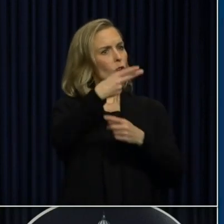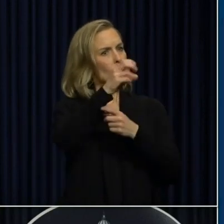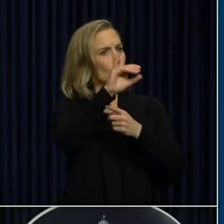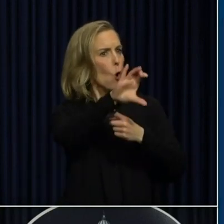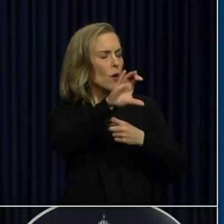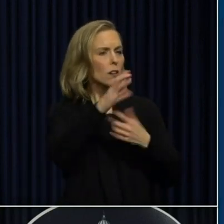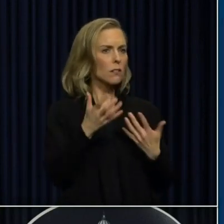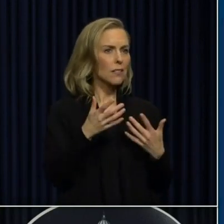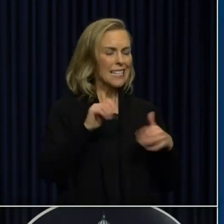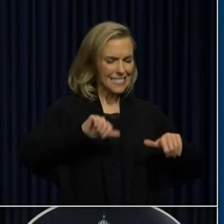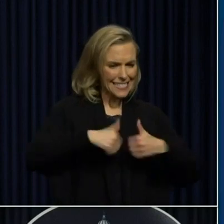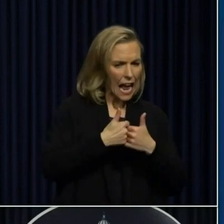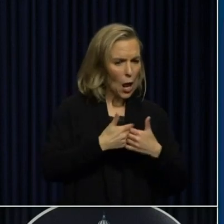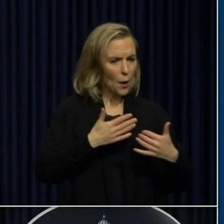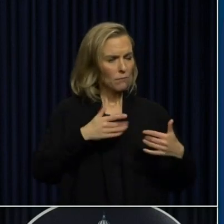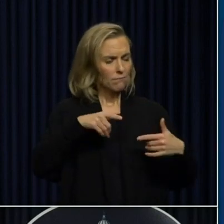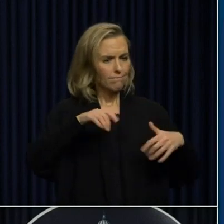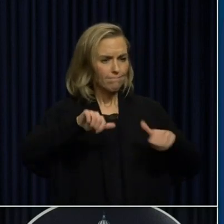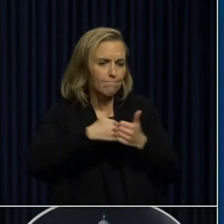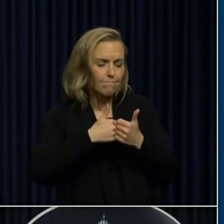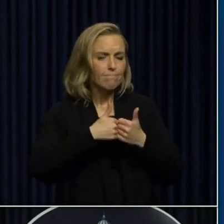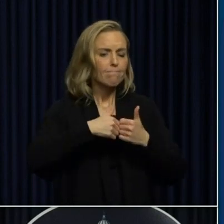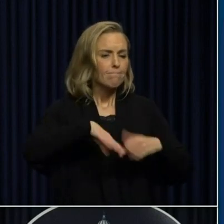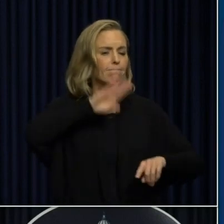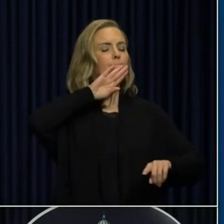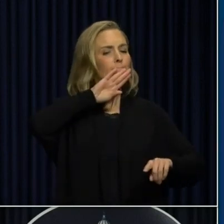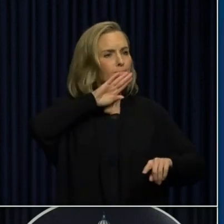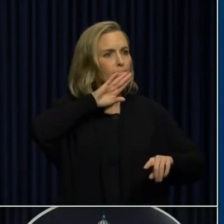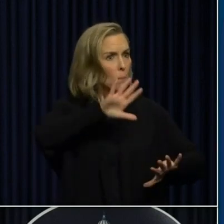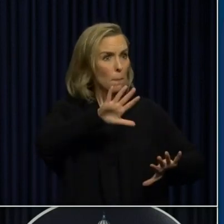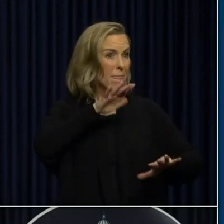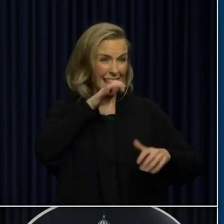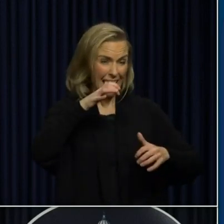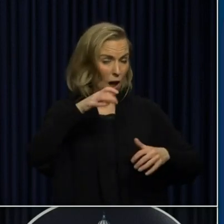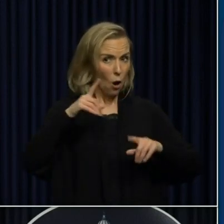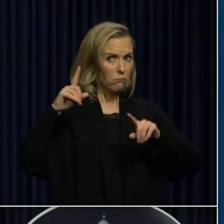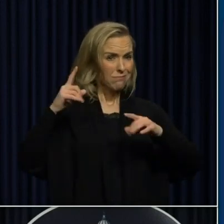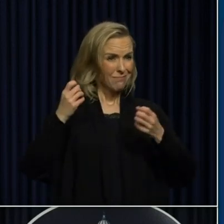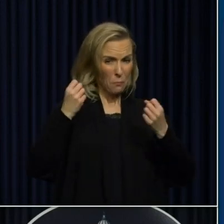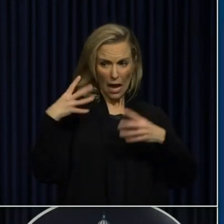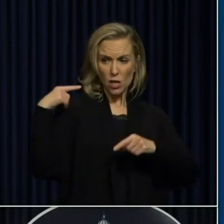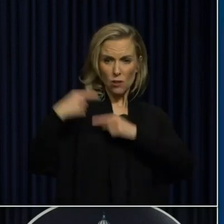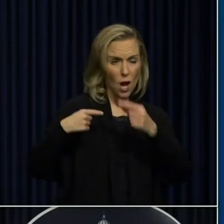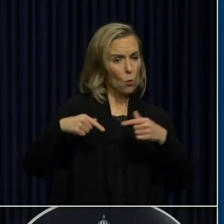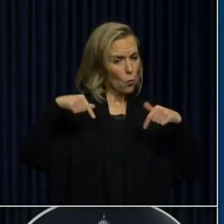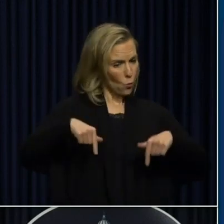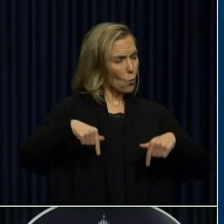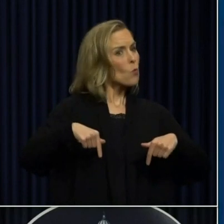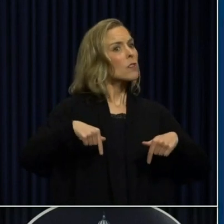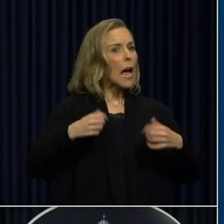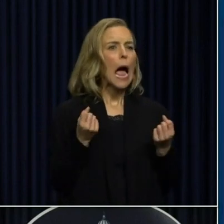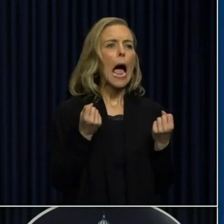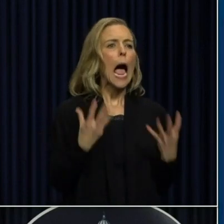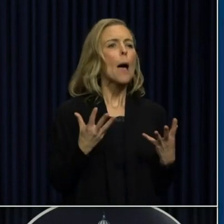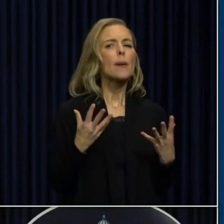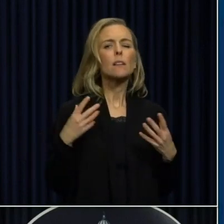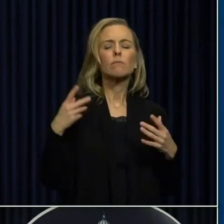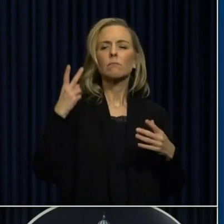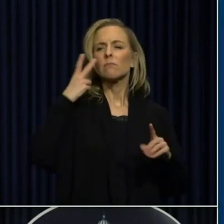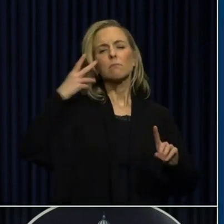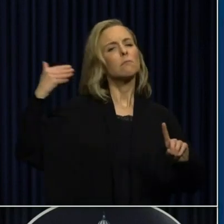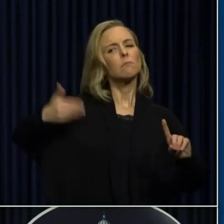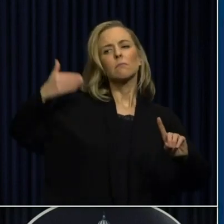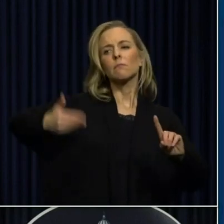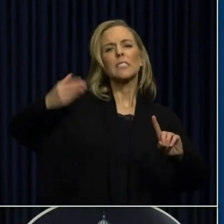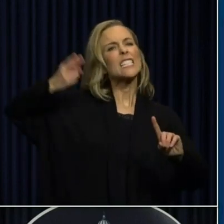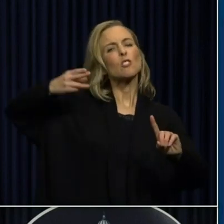these challenges that face, not every generation, but is facing ours, how many of them have the